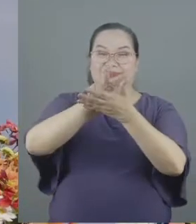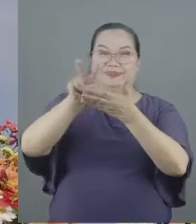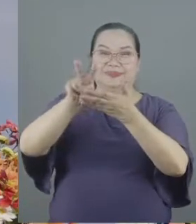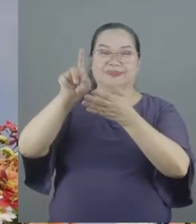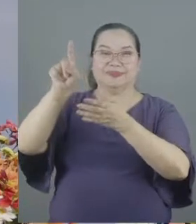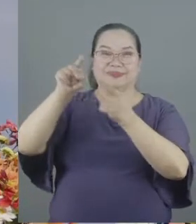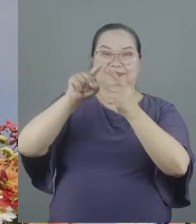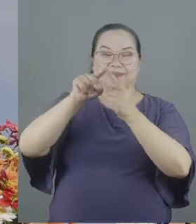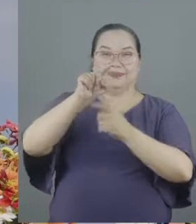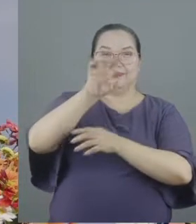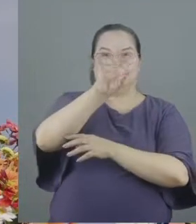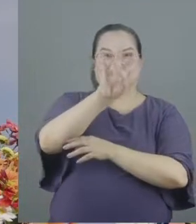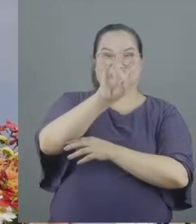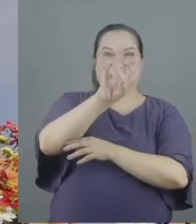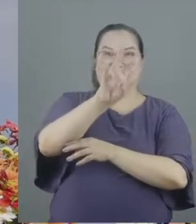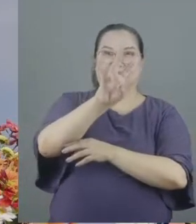7.